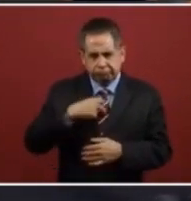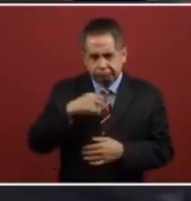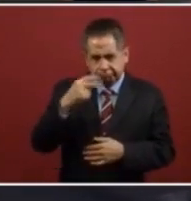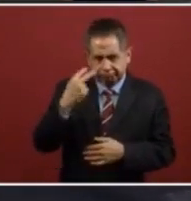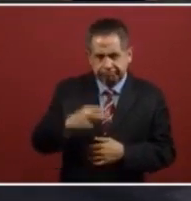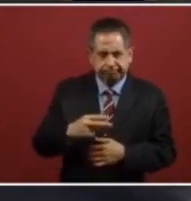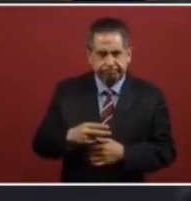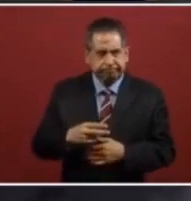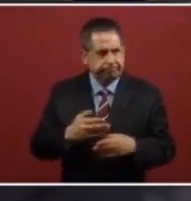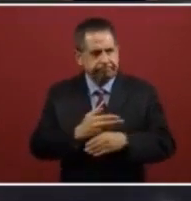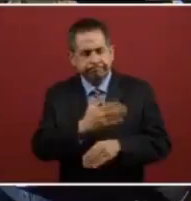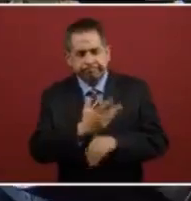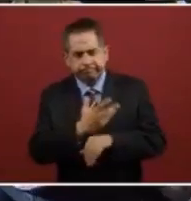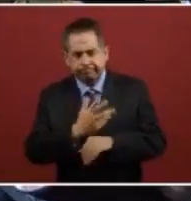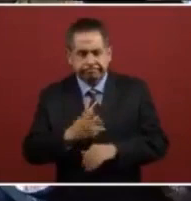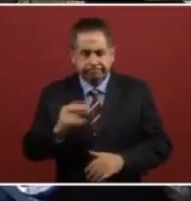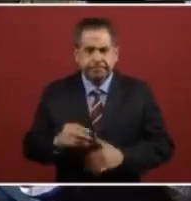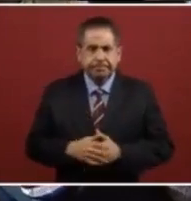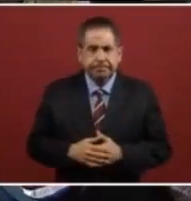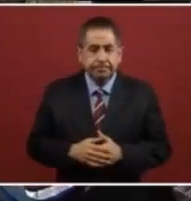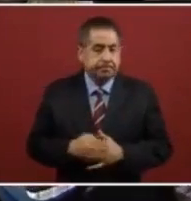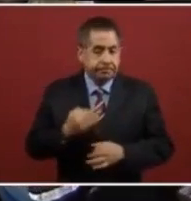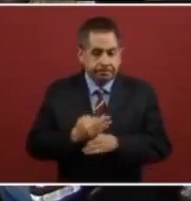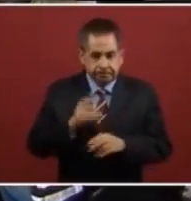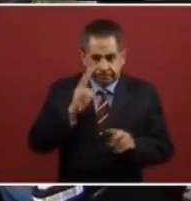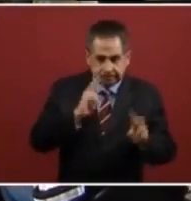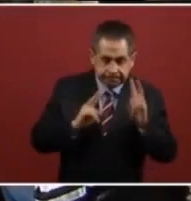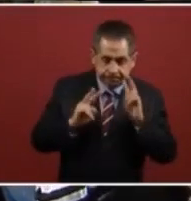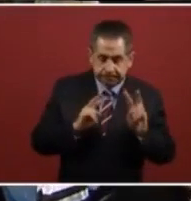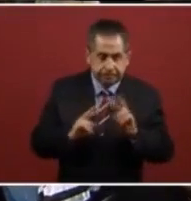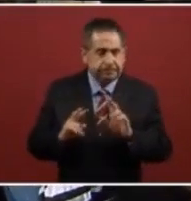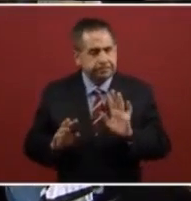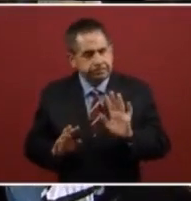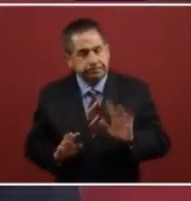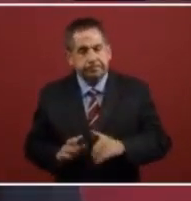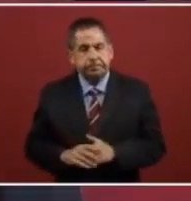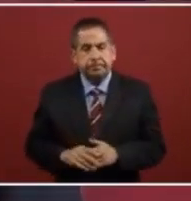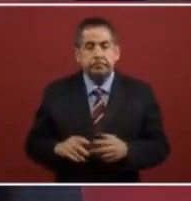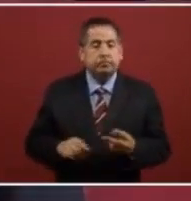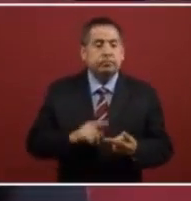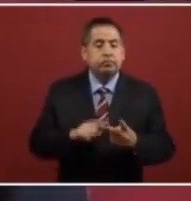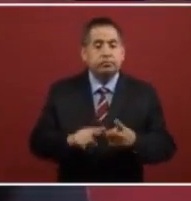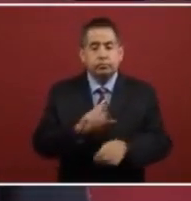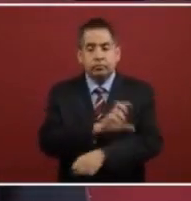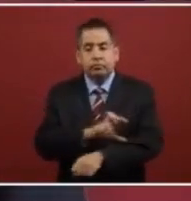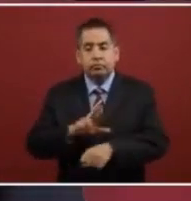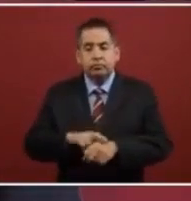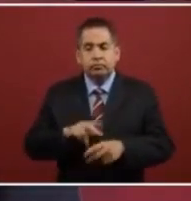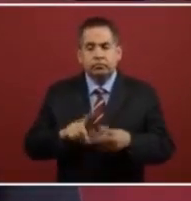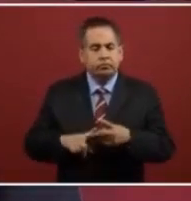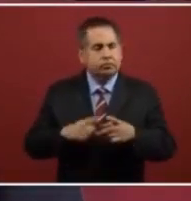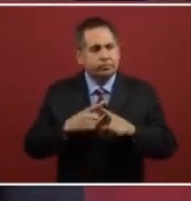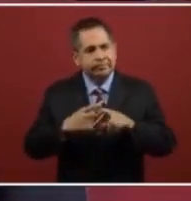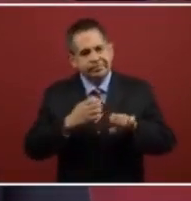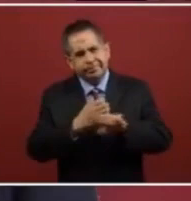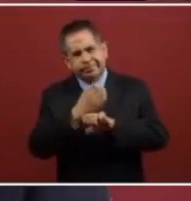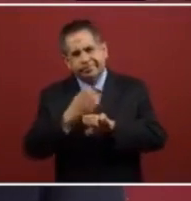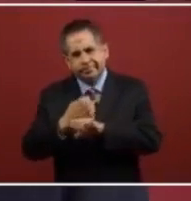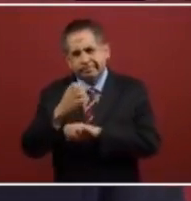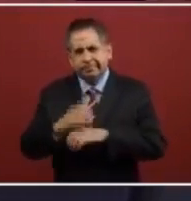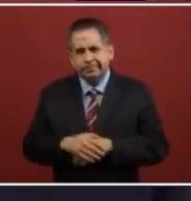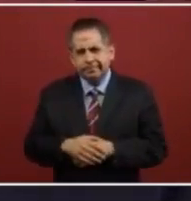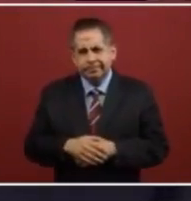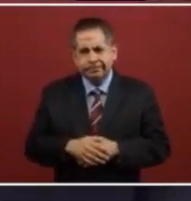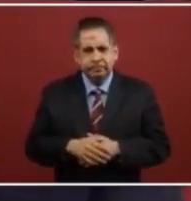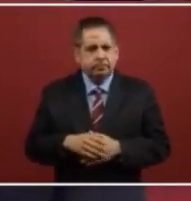Estados Unidos. to the U.S. Entonces, estamos So viendo eso. they're trying to fix Lo the otro situation in de Mexico los so that they coordinadores en los estados pues tienen